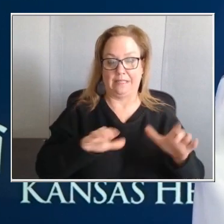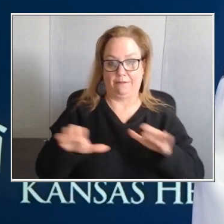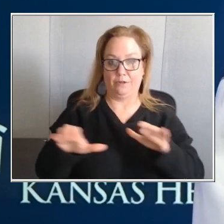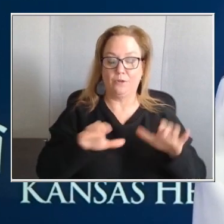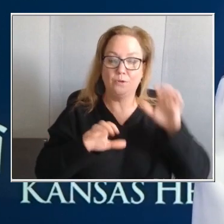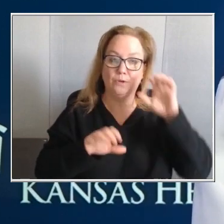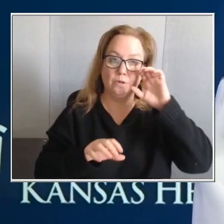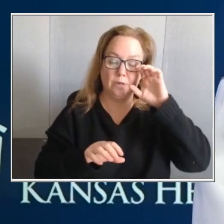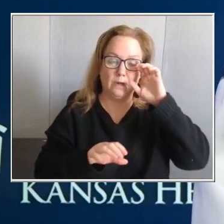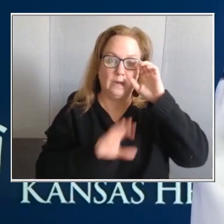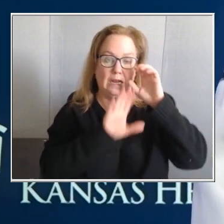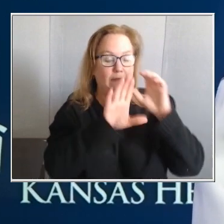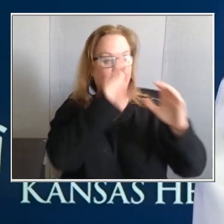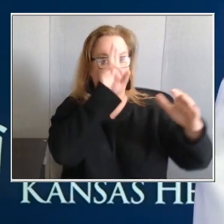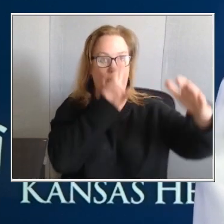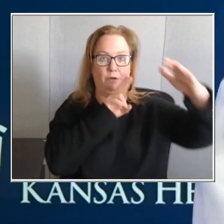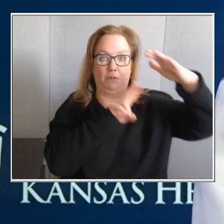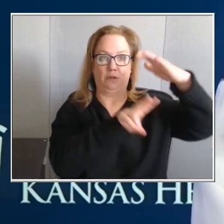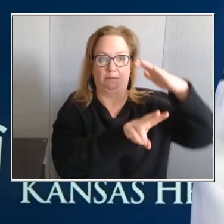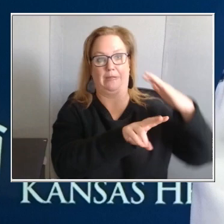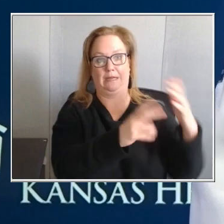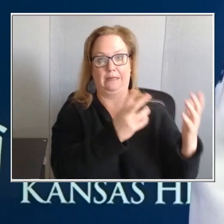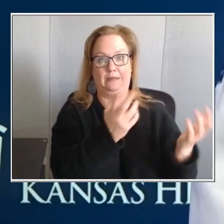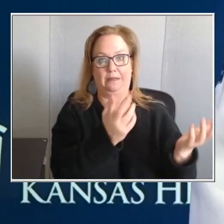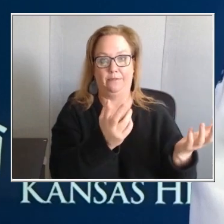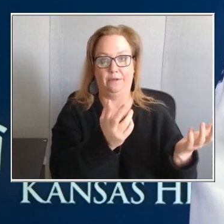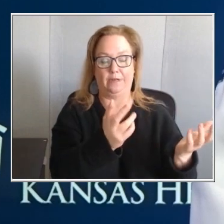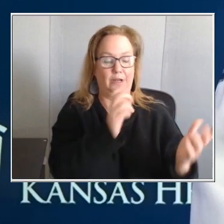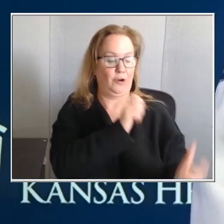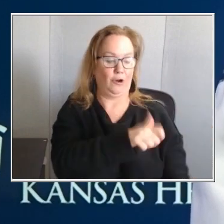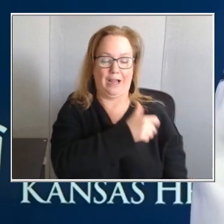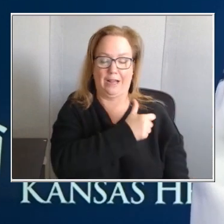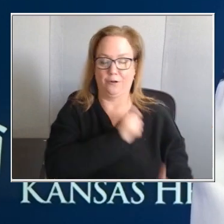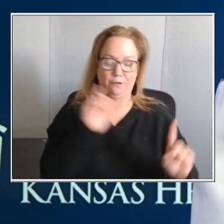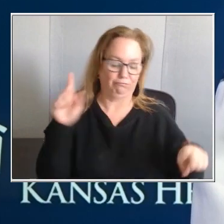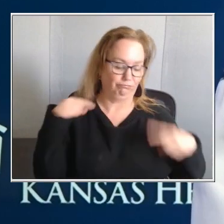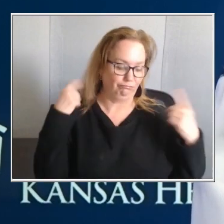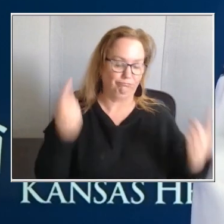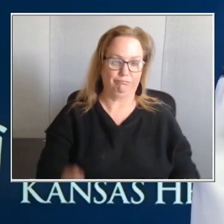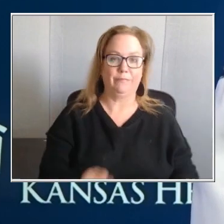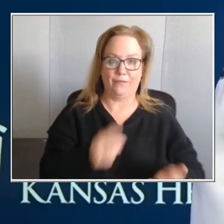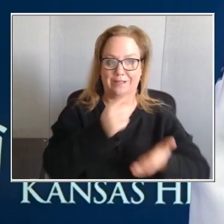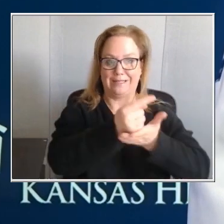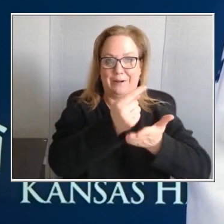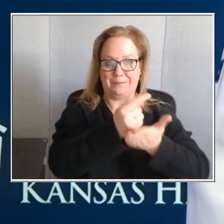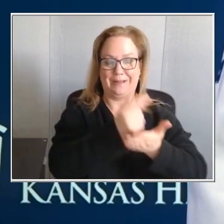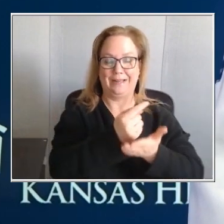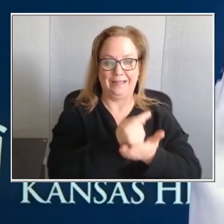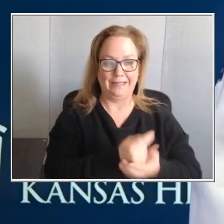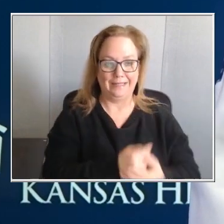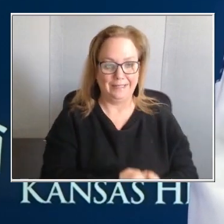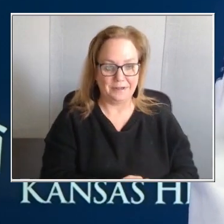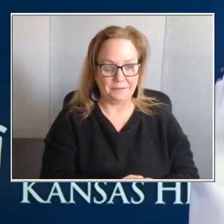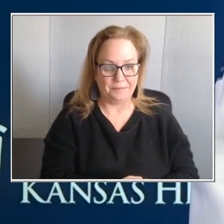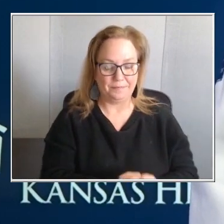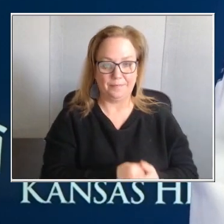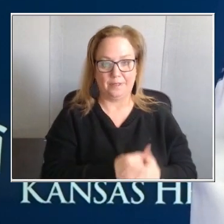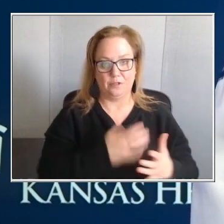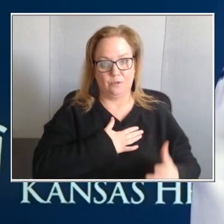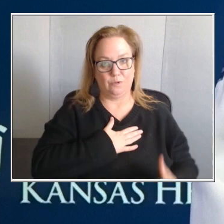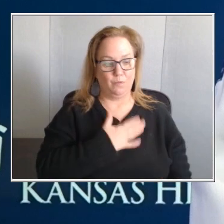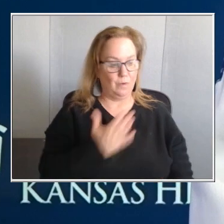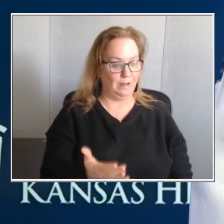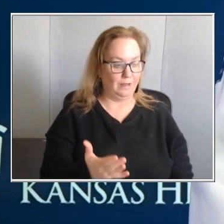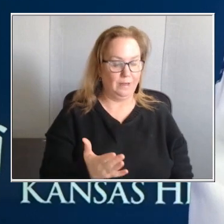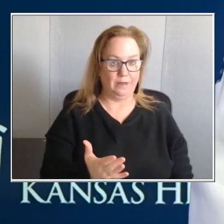been her outlook and attitude the entire time through this therapy. She was a very willing participant, and